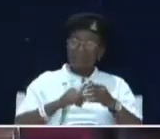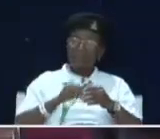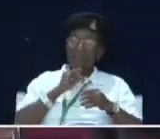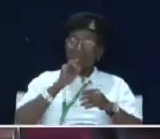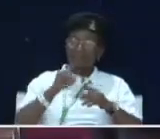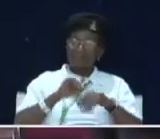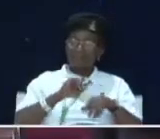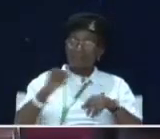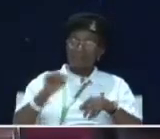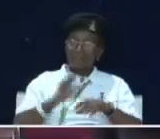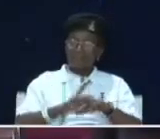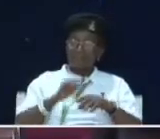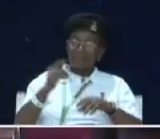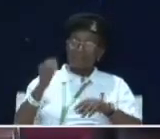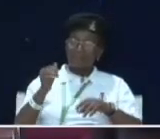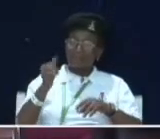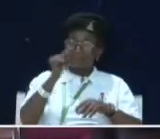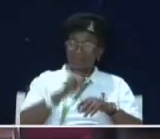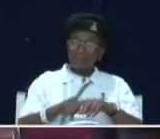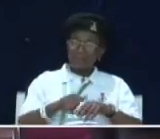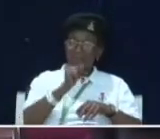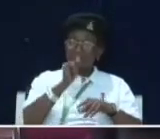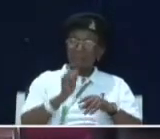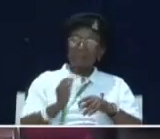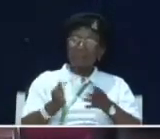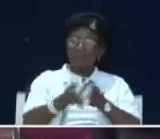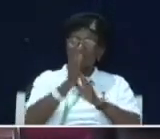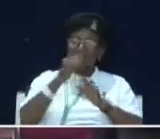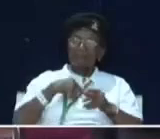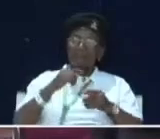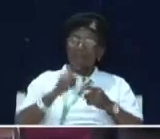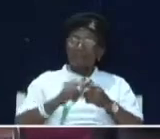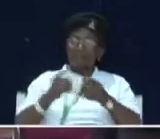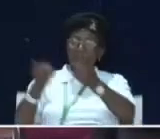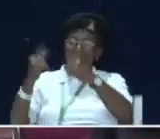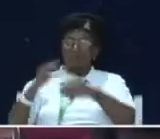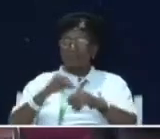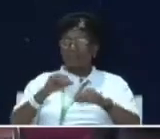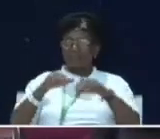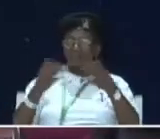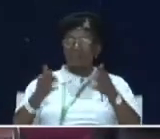They've asked me to come and give a Father's blessing.